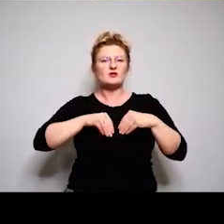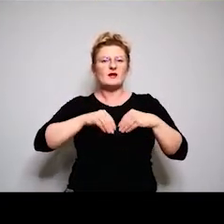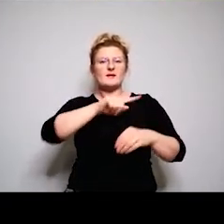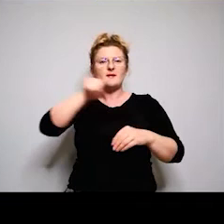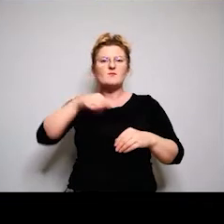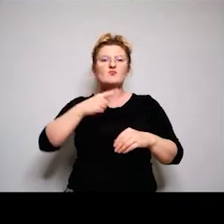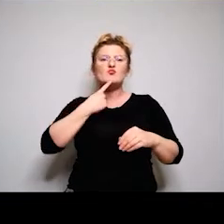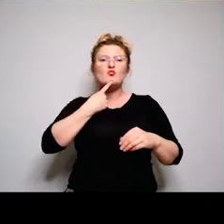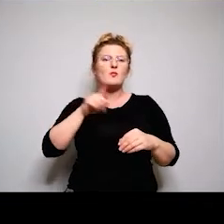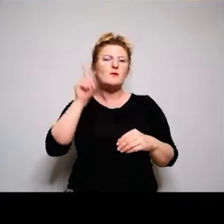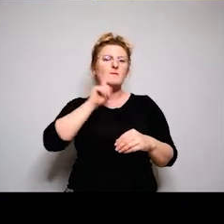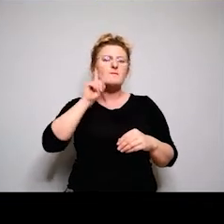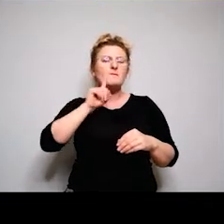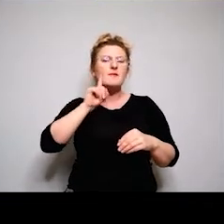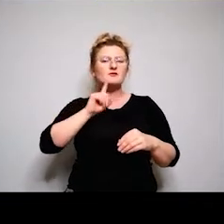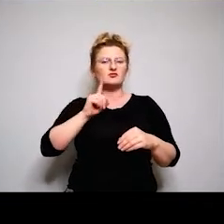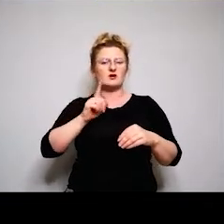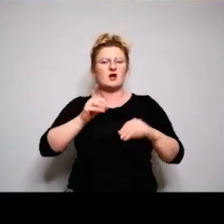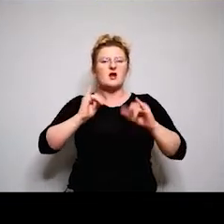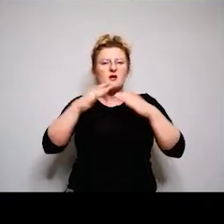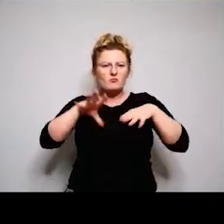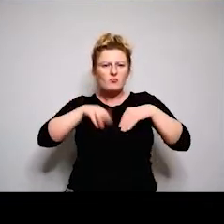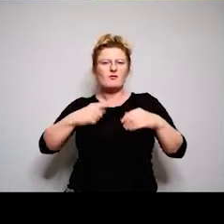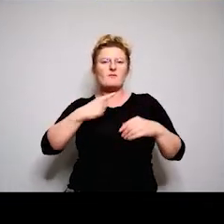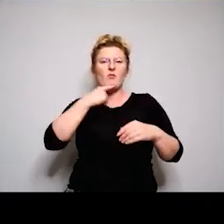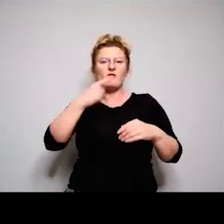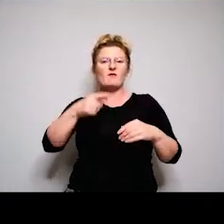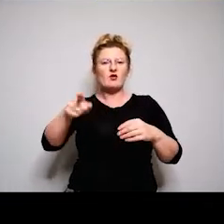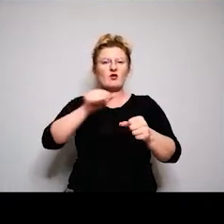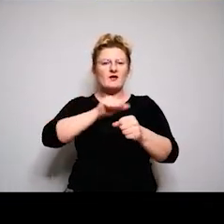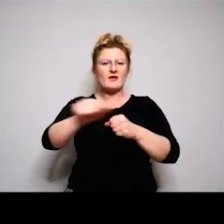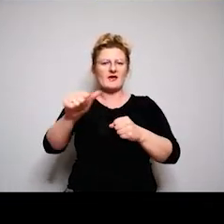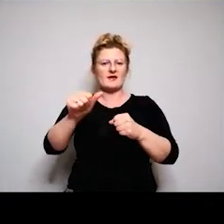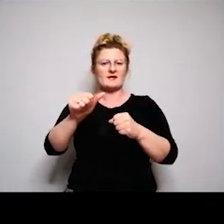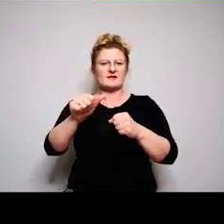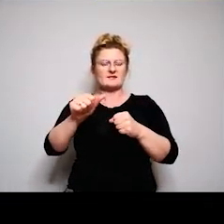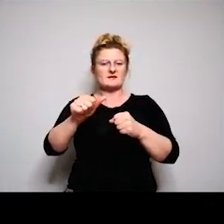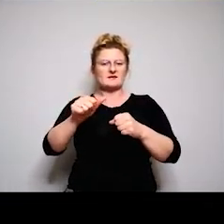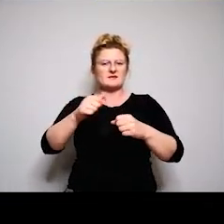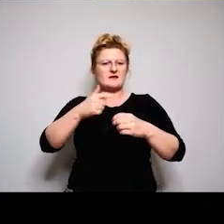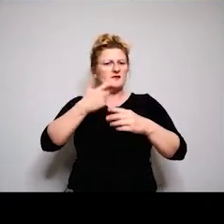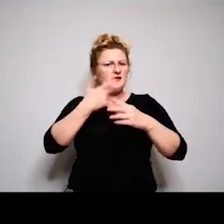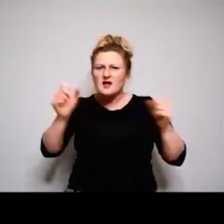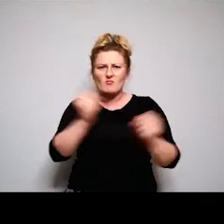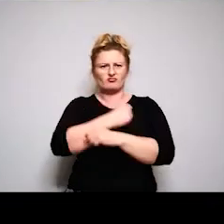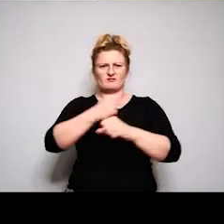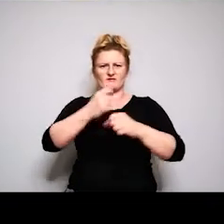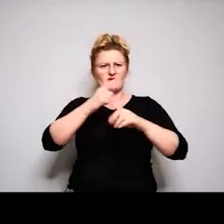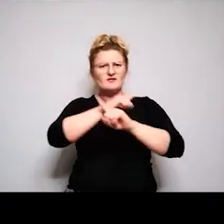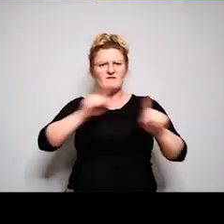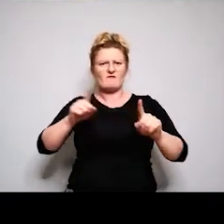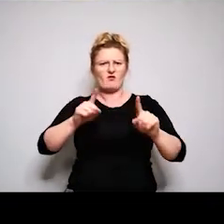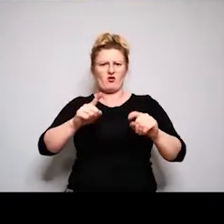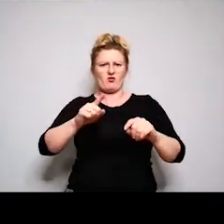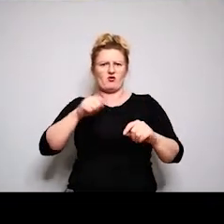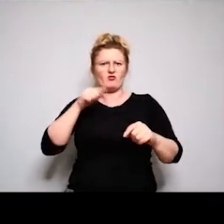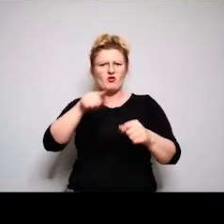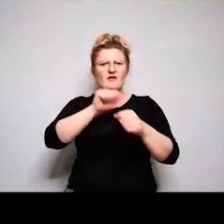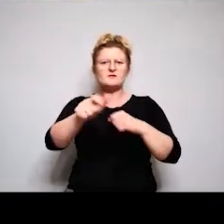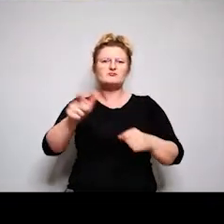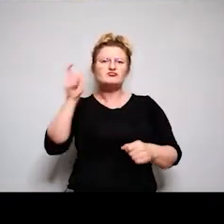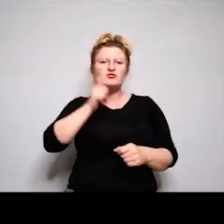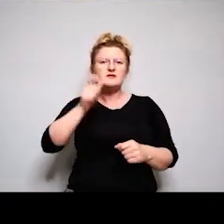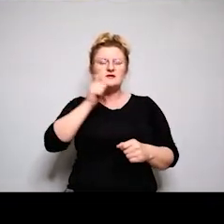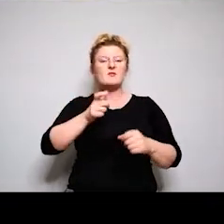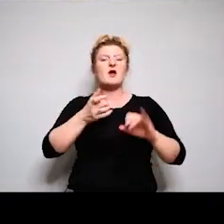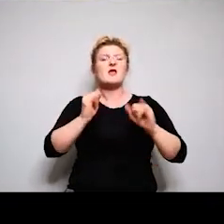you. And they were like, yeah, sure. So they started making these very nice drawings, and we can see some